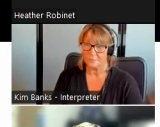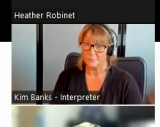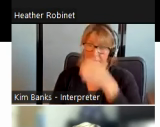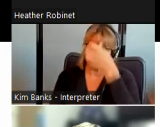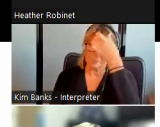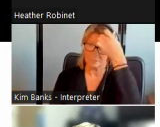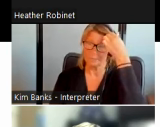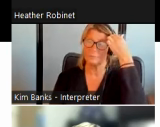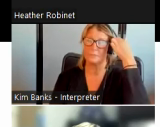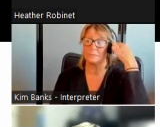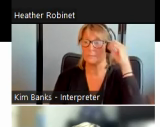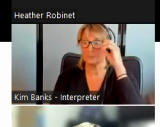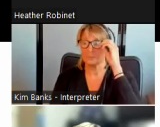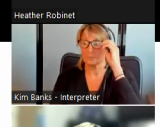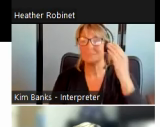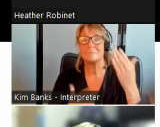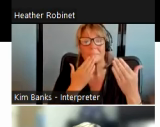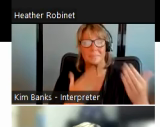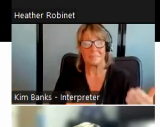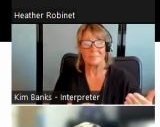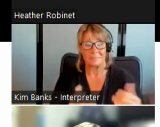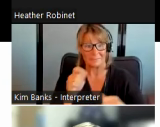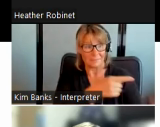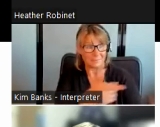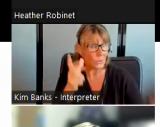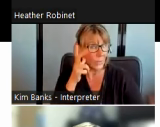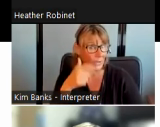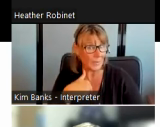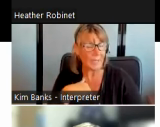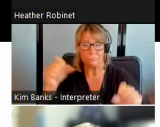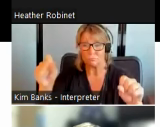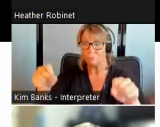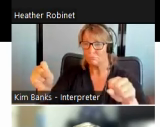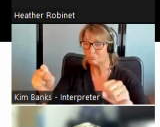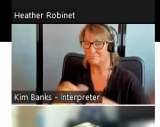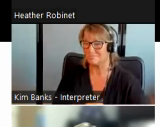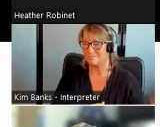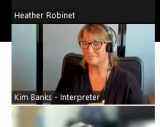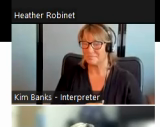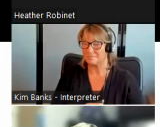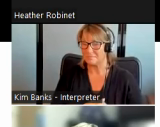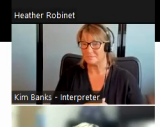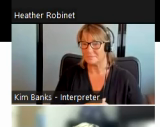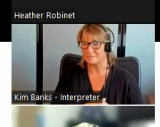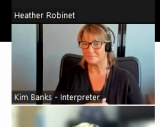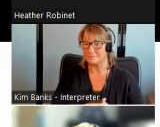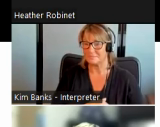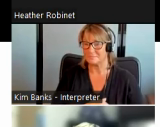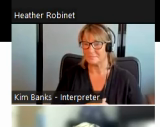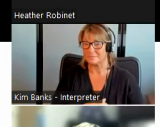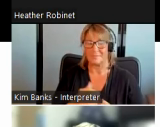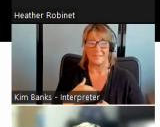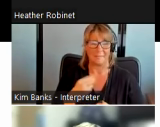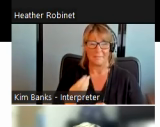You should be good to talk Thanks, now. Robin. Can you guys hear me? Yeah, We can. Okay, thank you. I have a quick